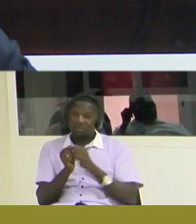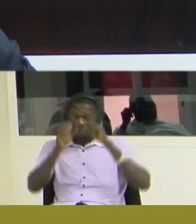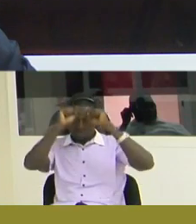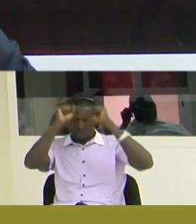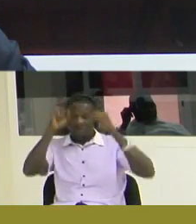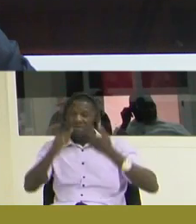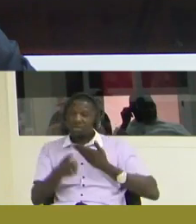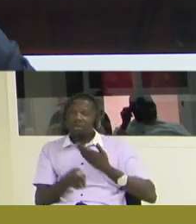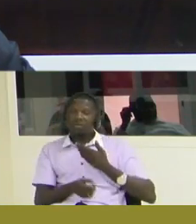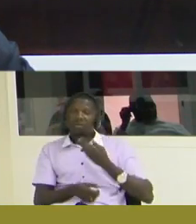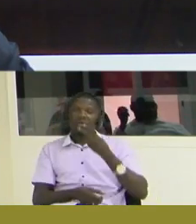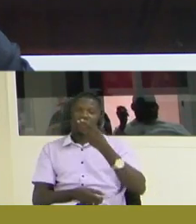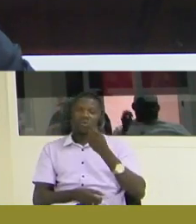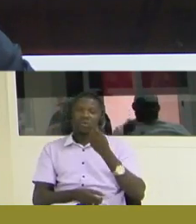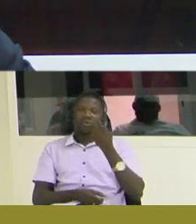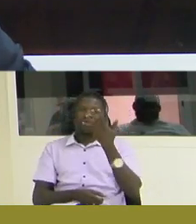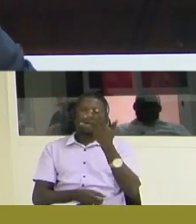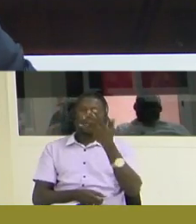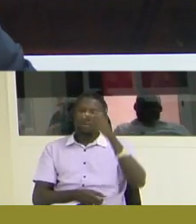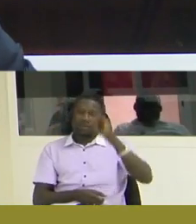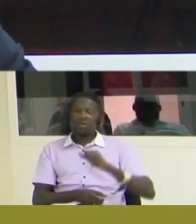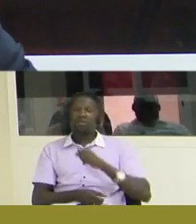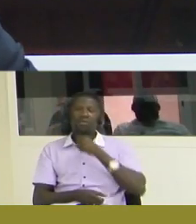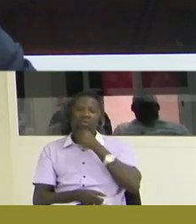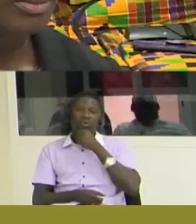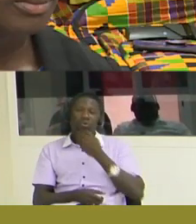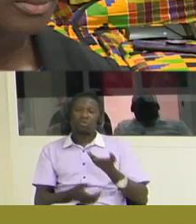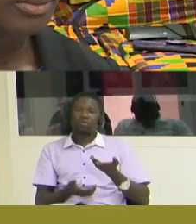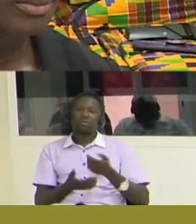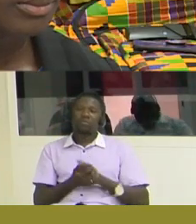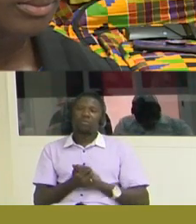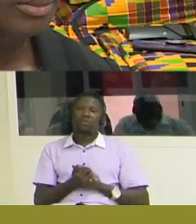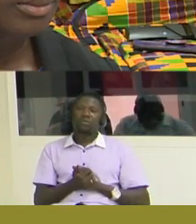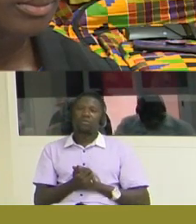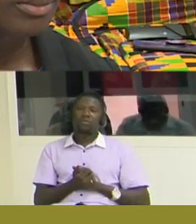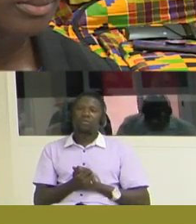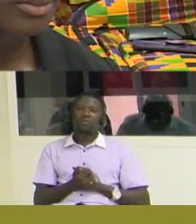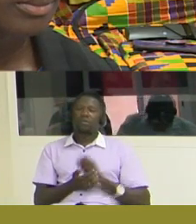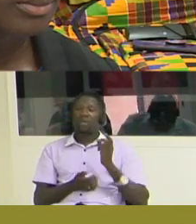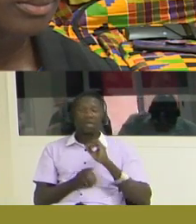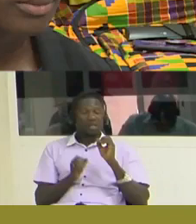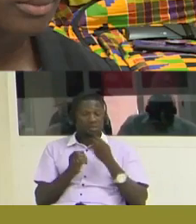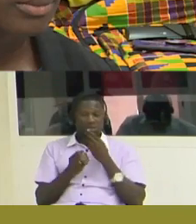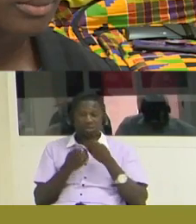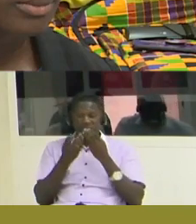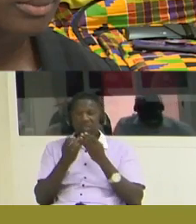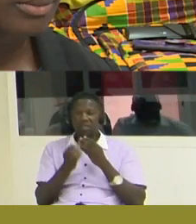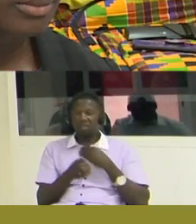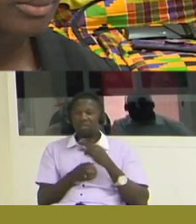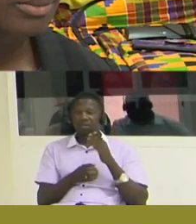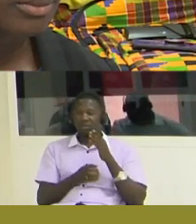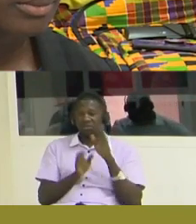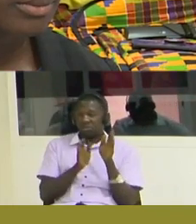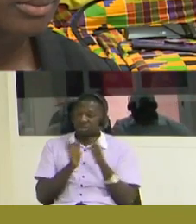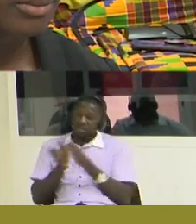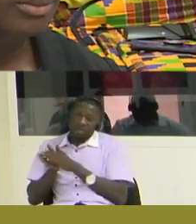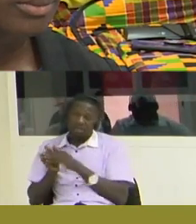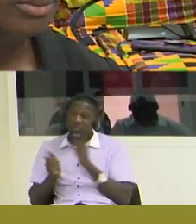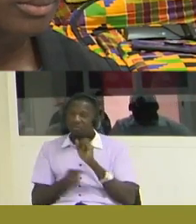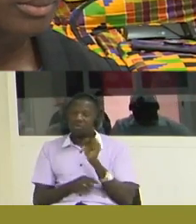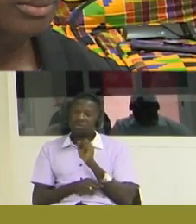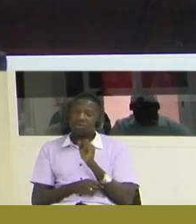government I was 25 years old muhfucka homo excuse Ola today I cannot say that's an excuse